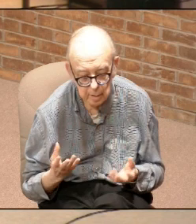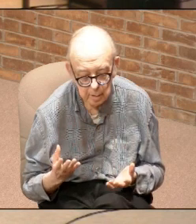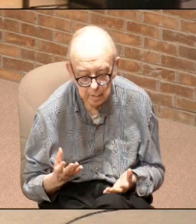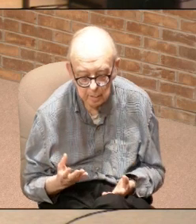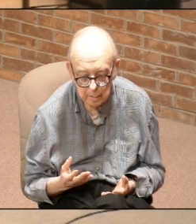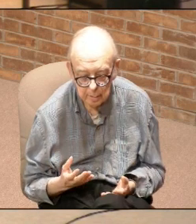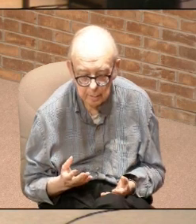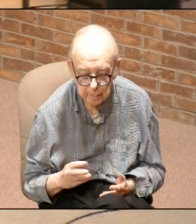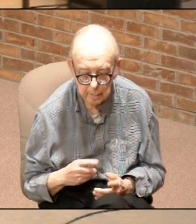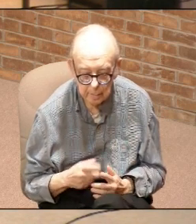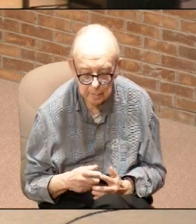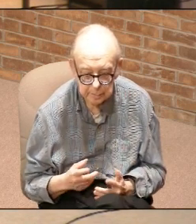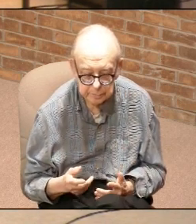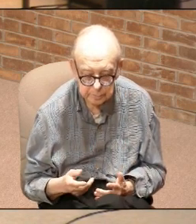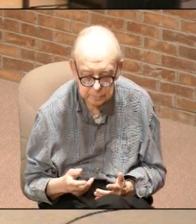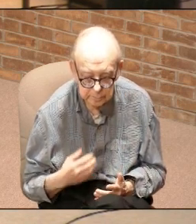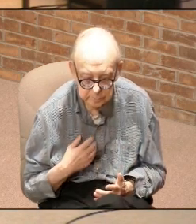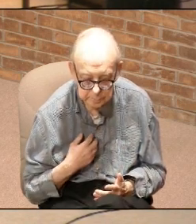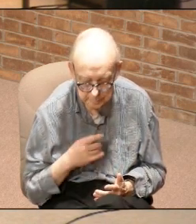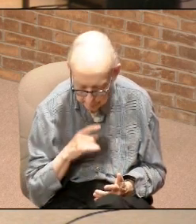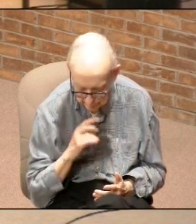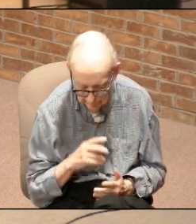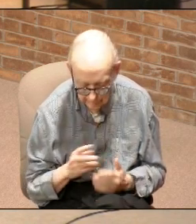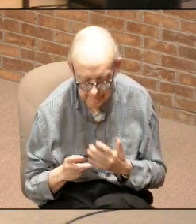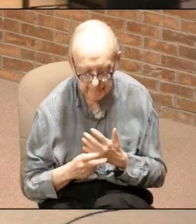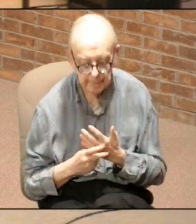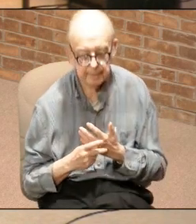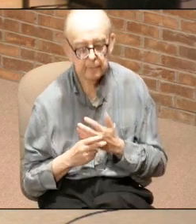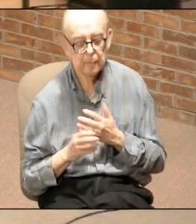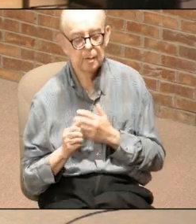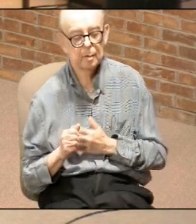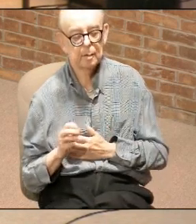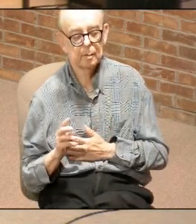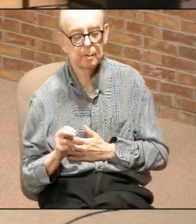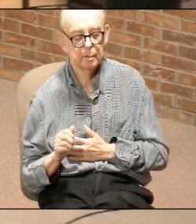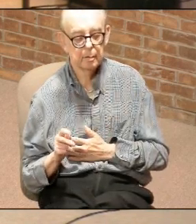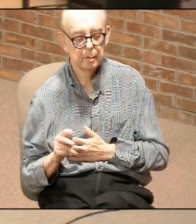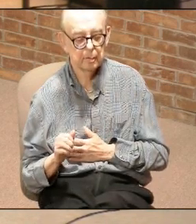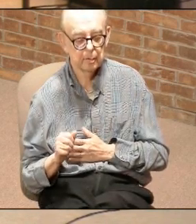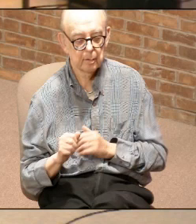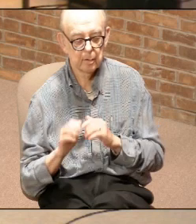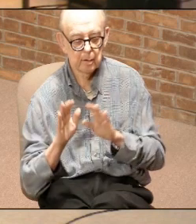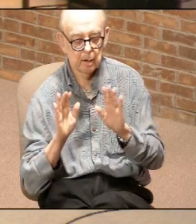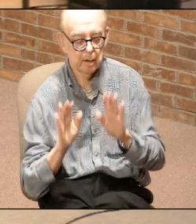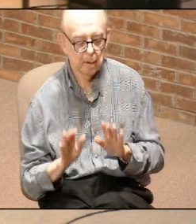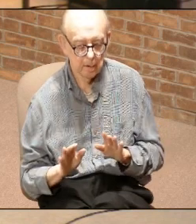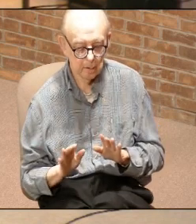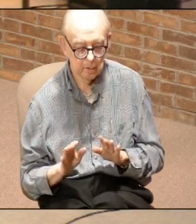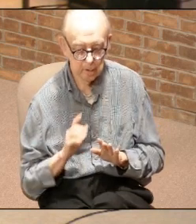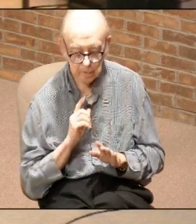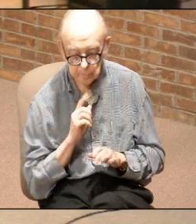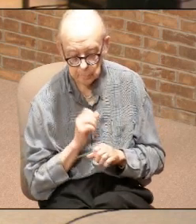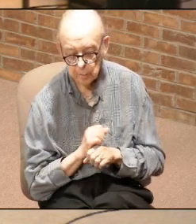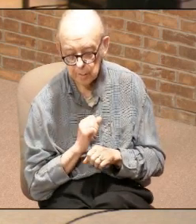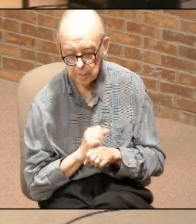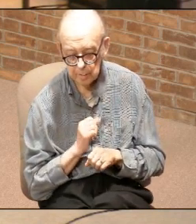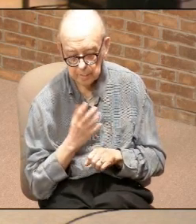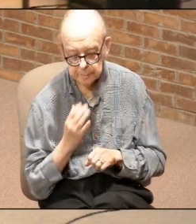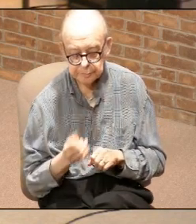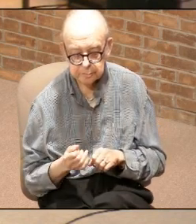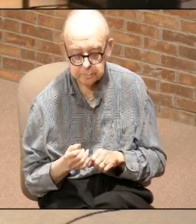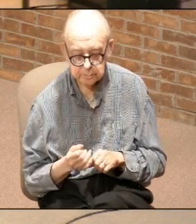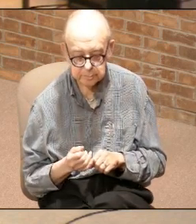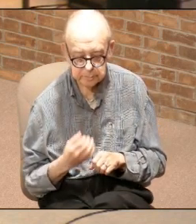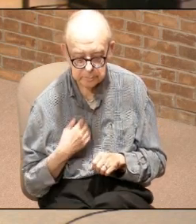you know and then we were we had our kids program with awana and every sunday it was a chore because